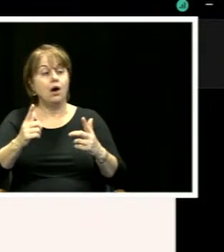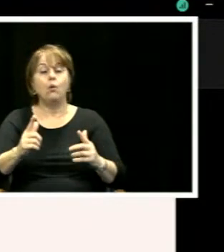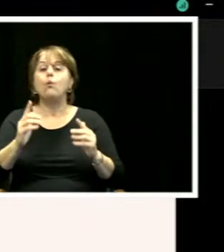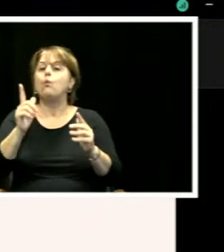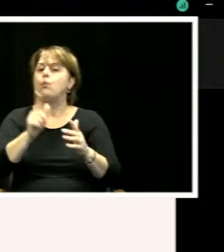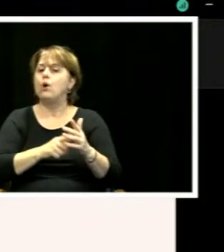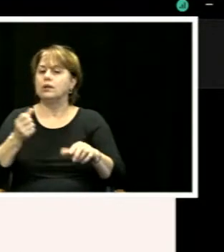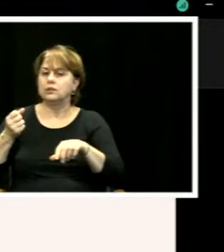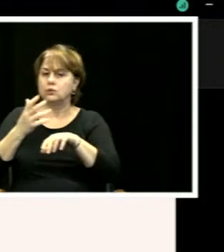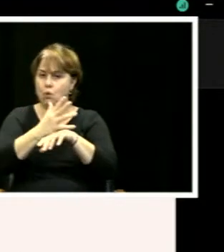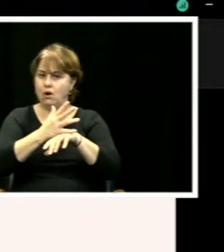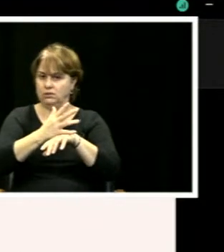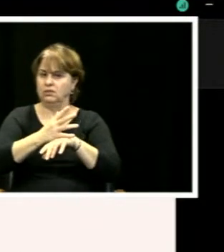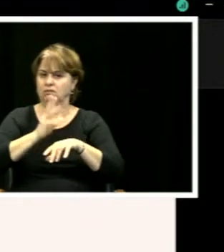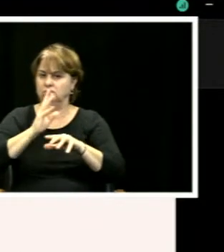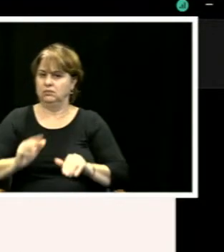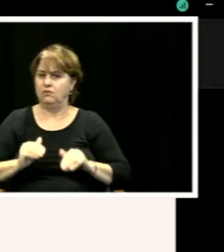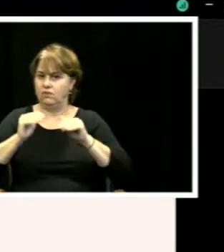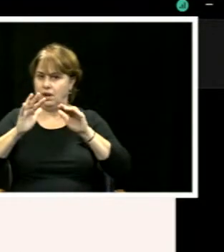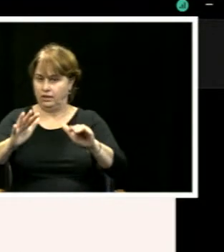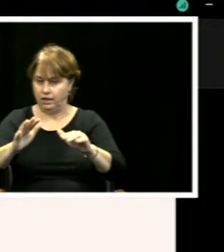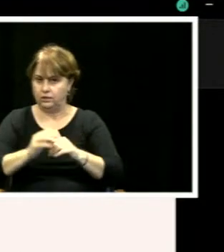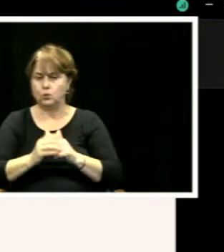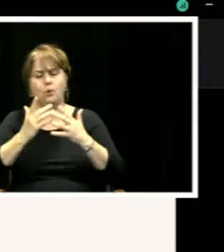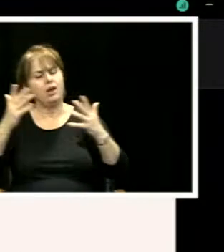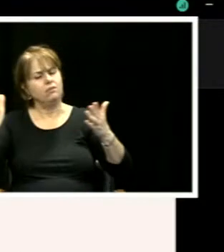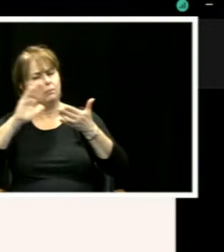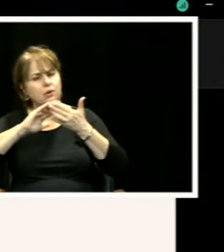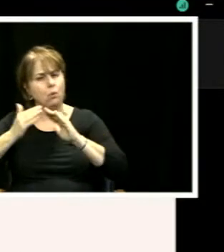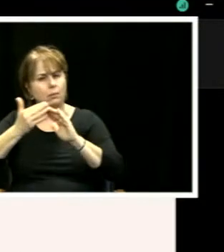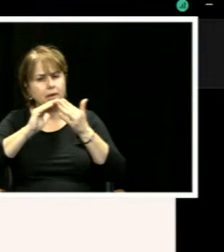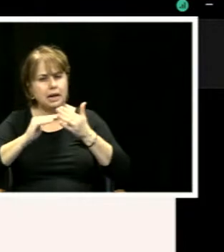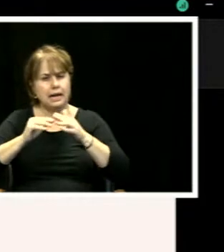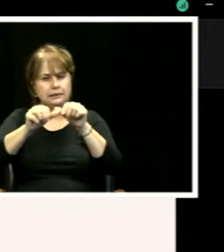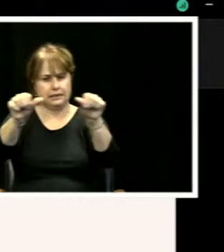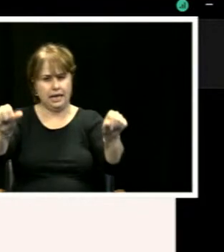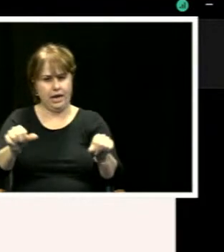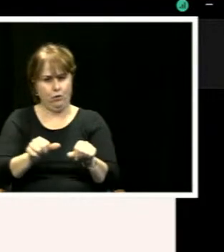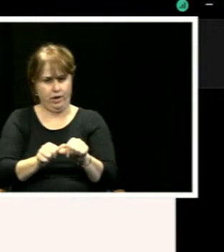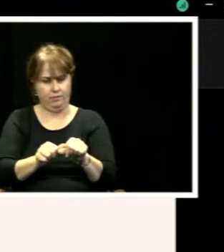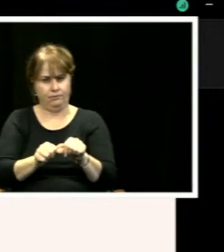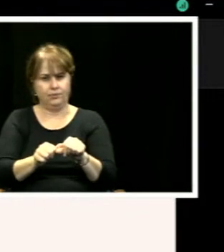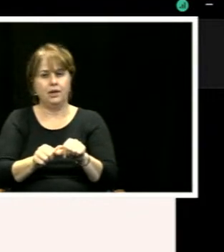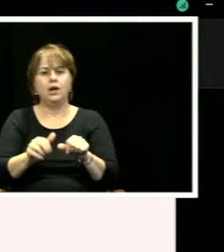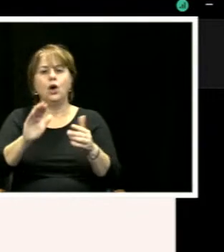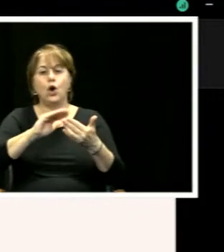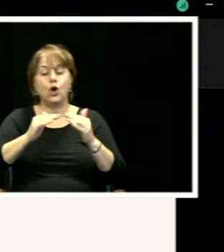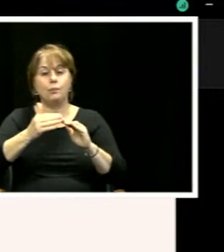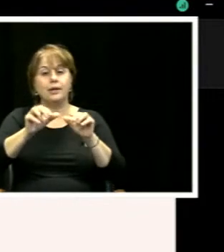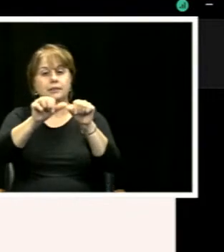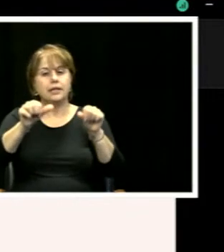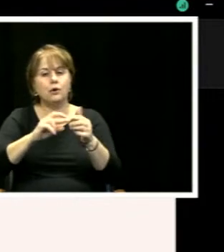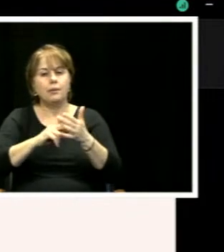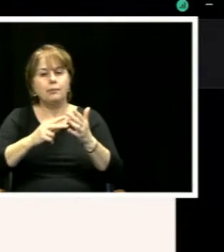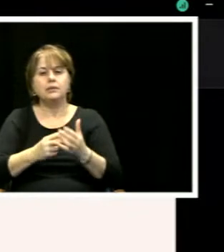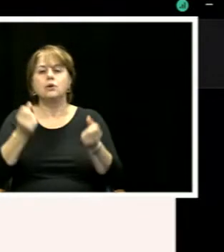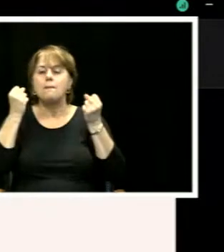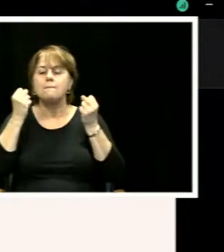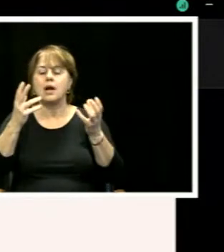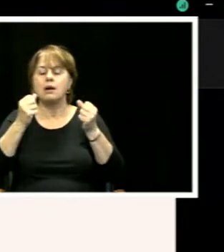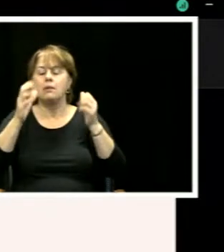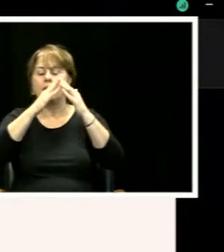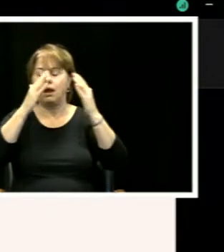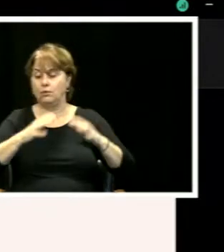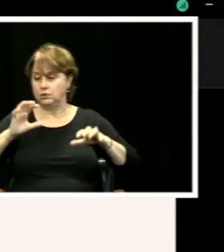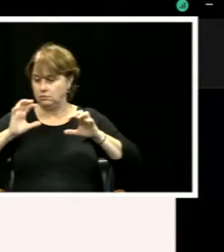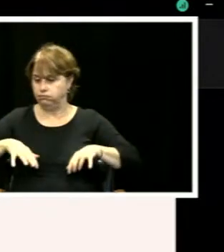is an urbanized area with high impervious area. So let's break that down a little bit. Urbanized area means that there are a lot of houses.